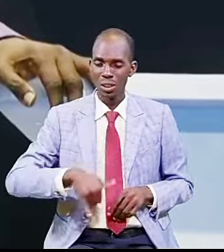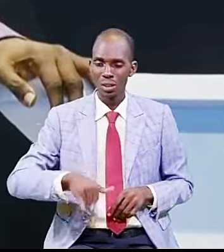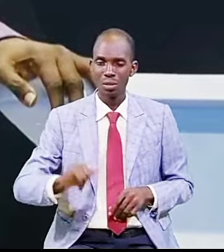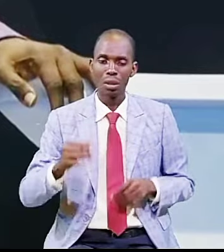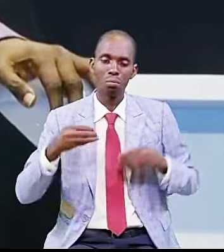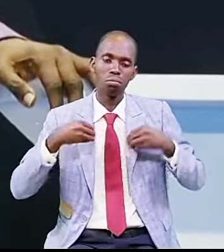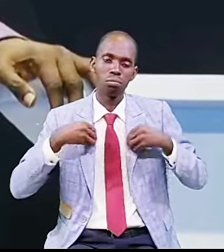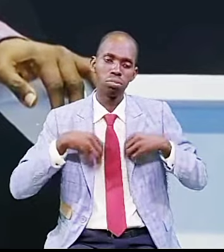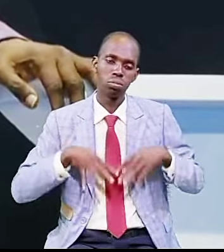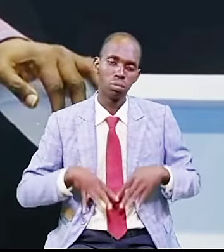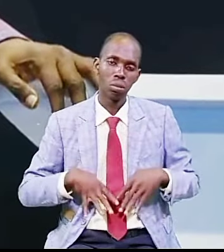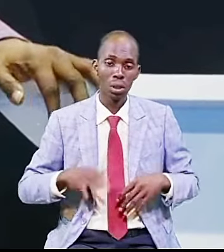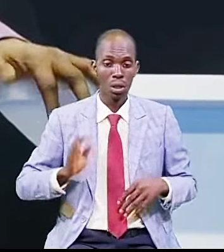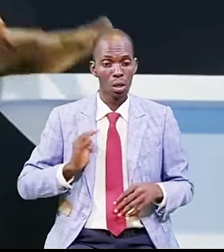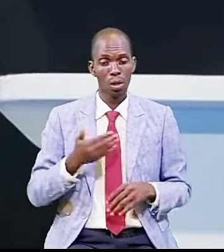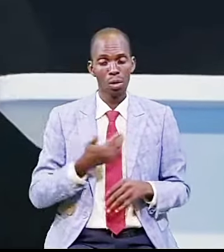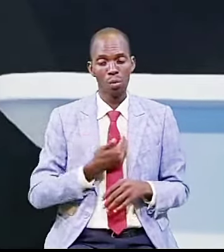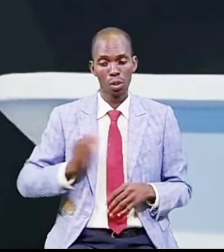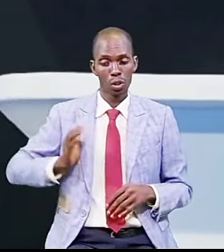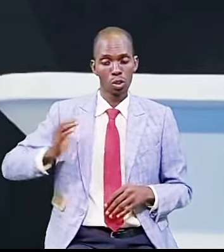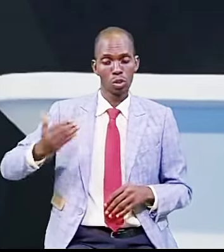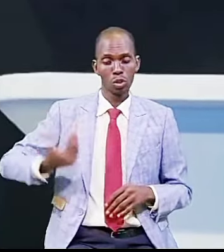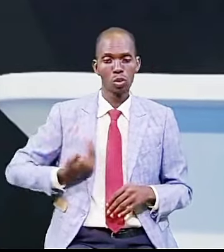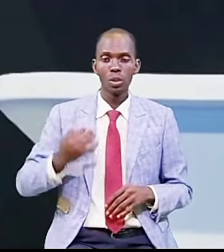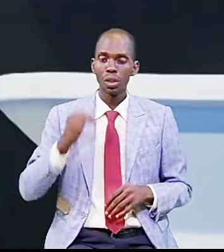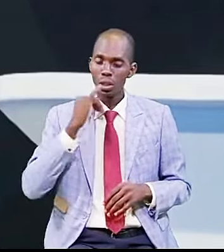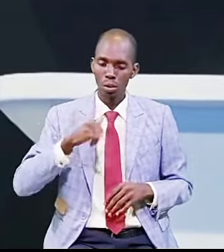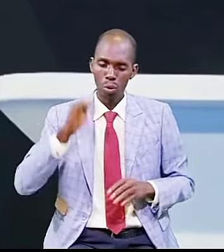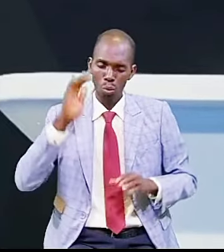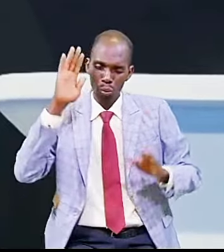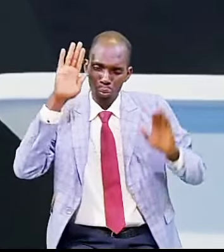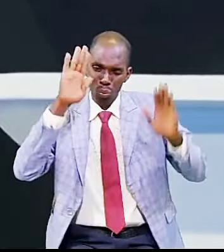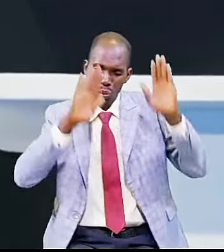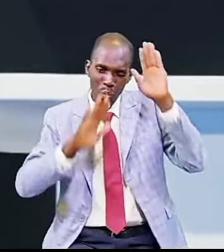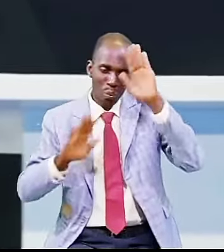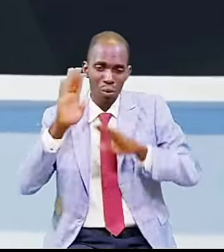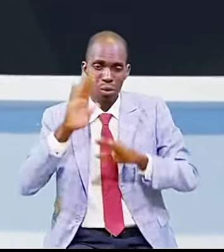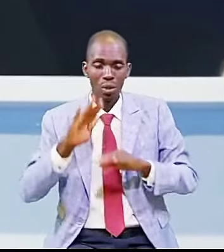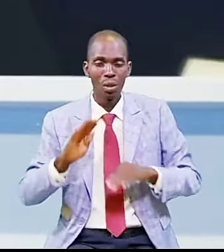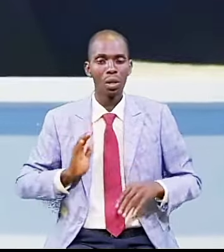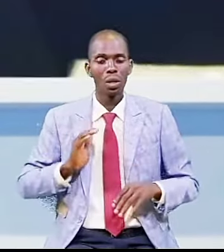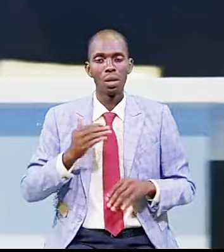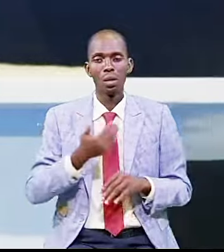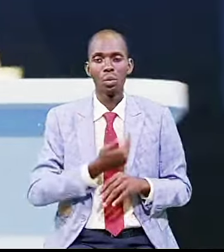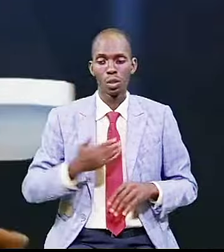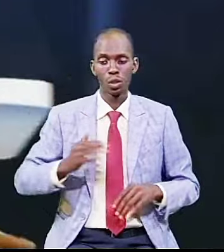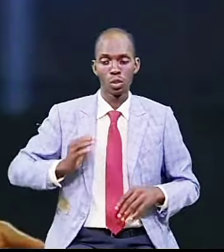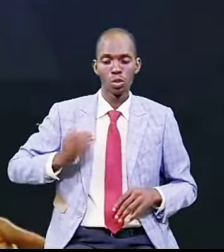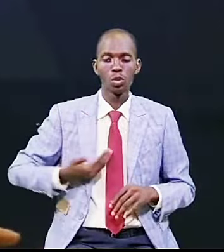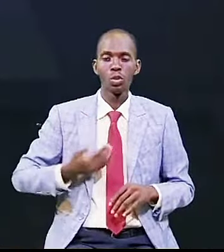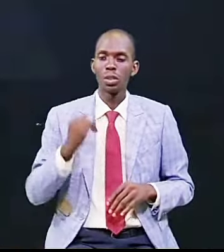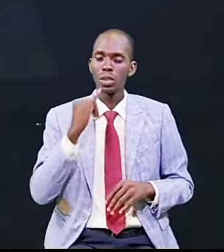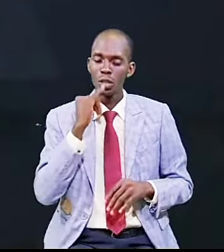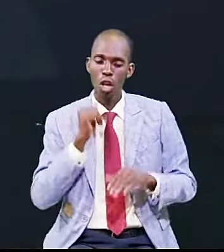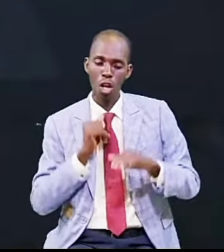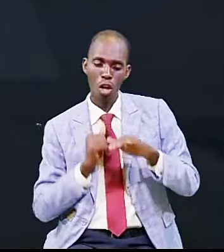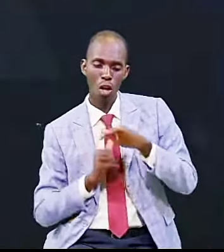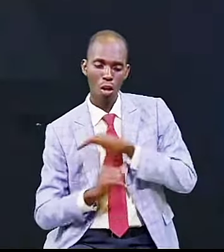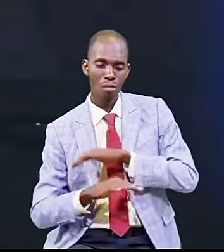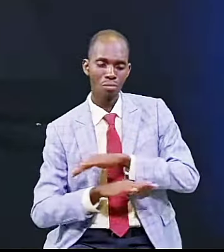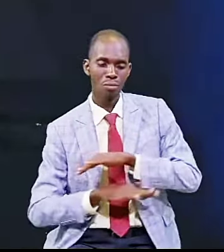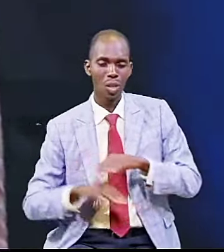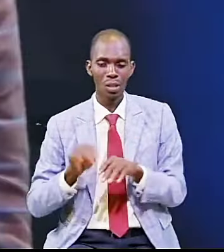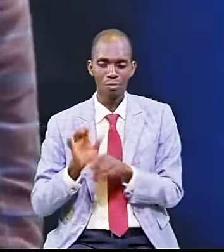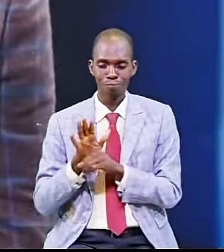still anxious, our soul is still under stress, our soul is on the